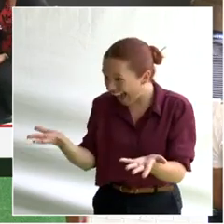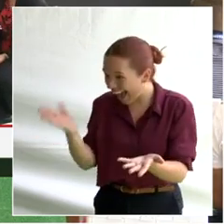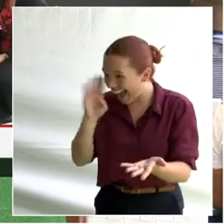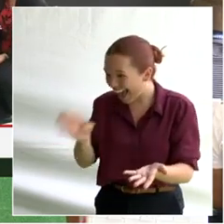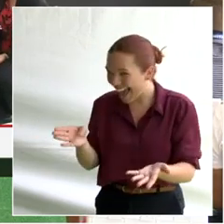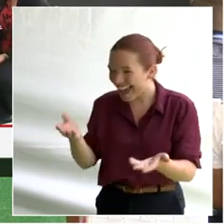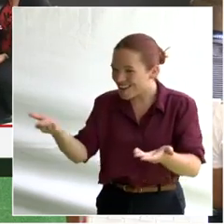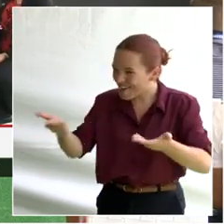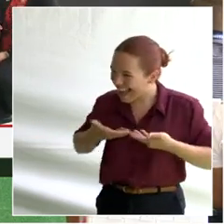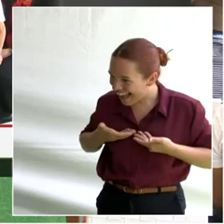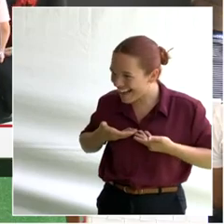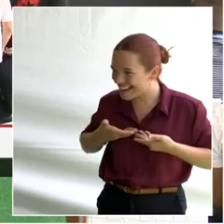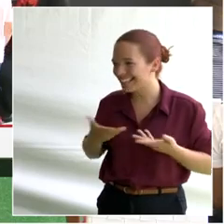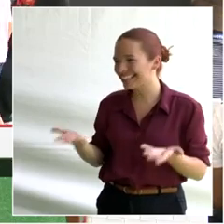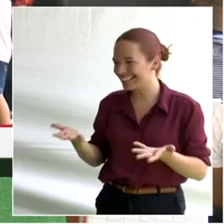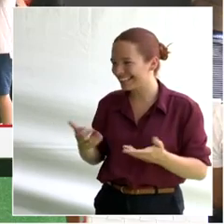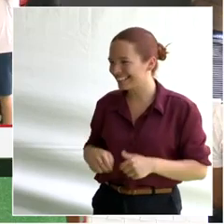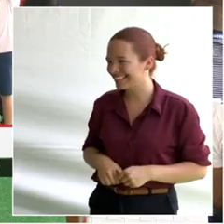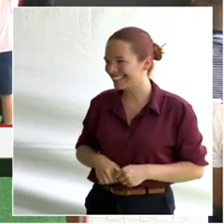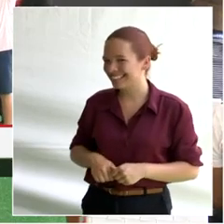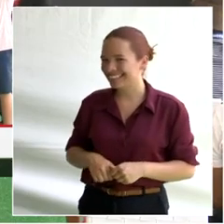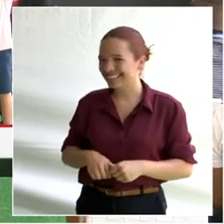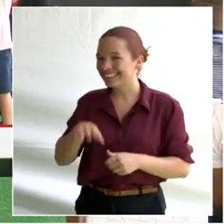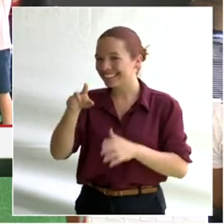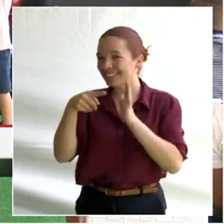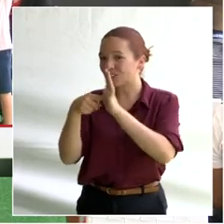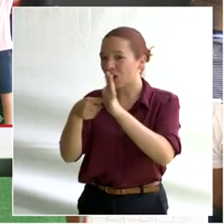I've been told that Charlie is single.